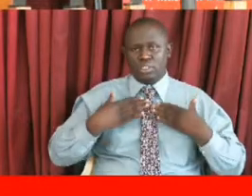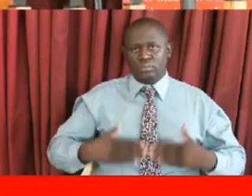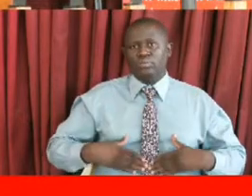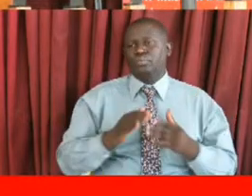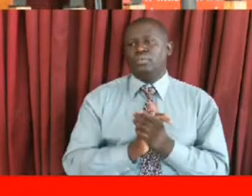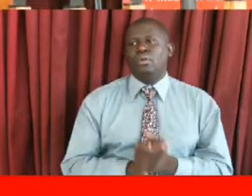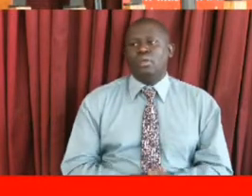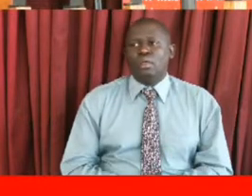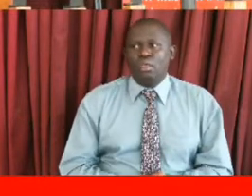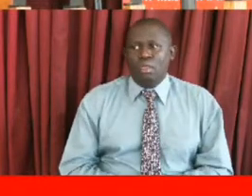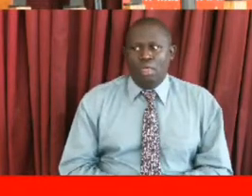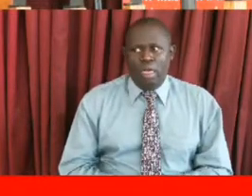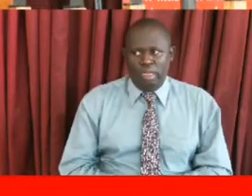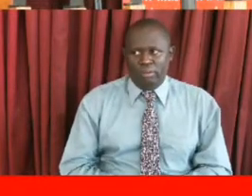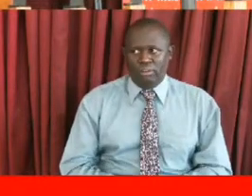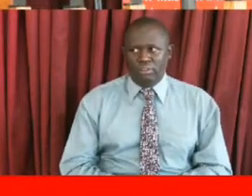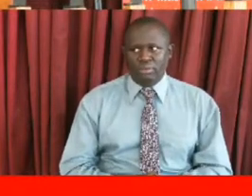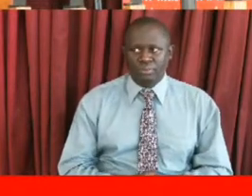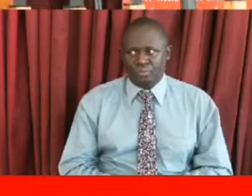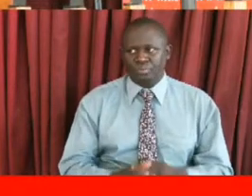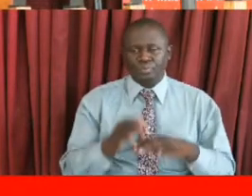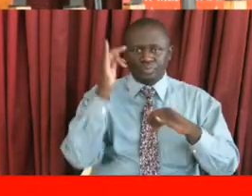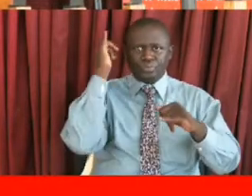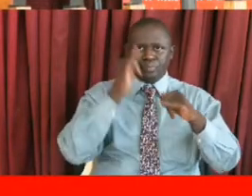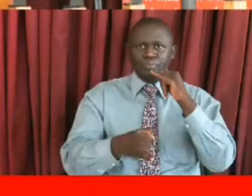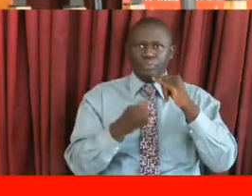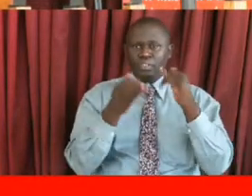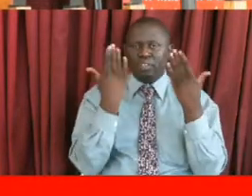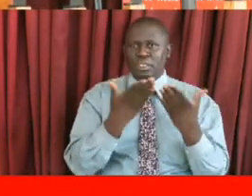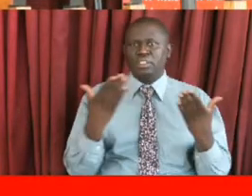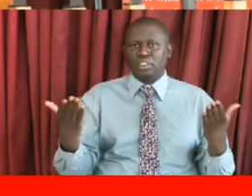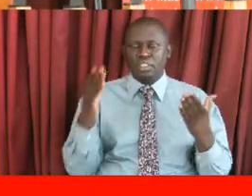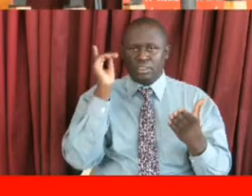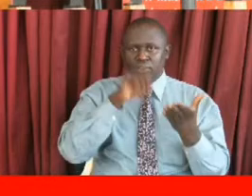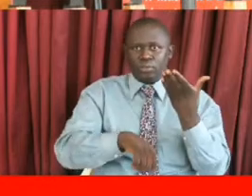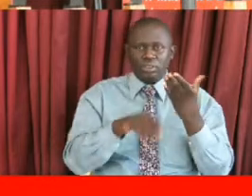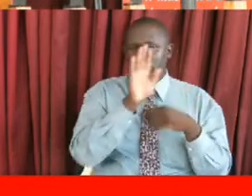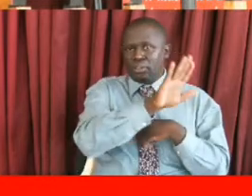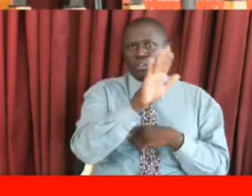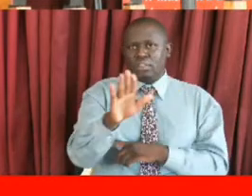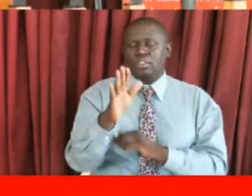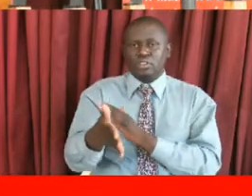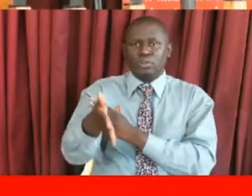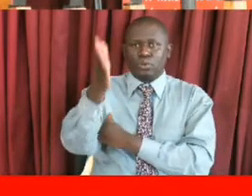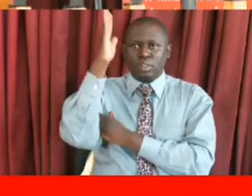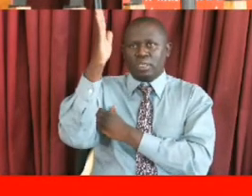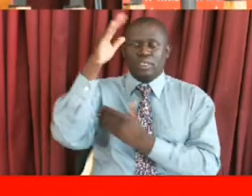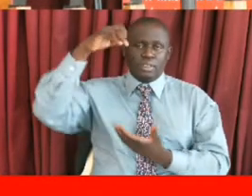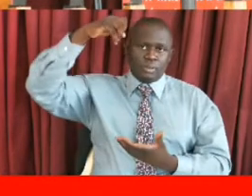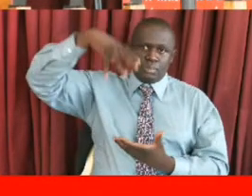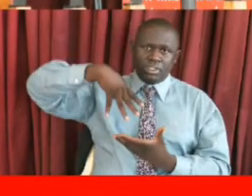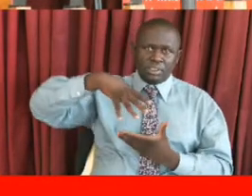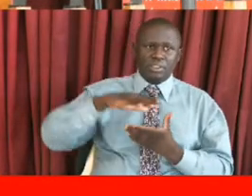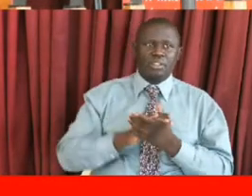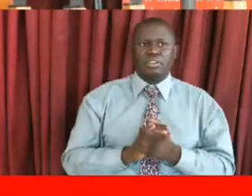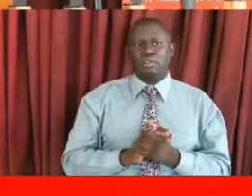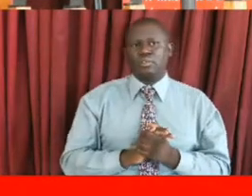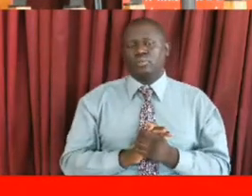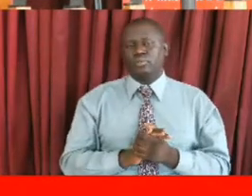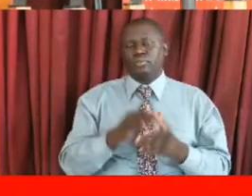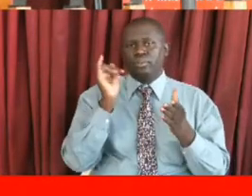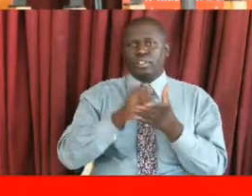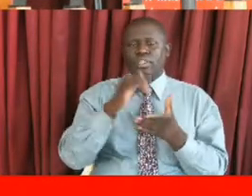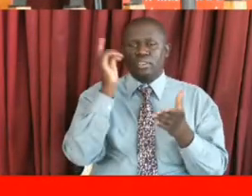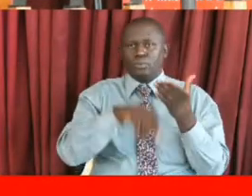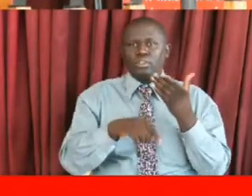body the last thingu is his divine presence amen and that